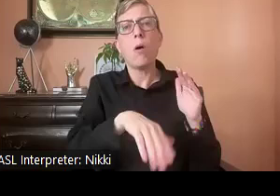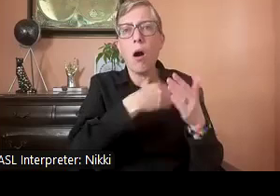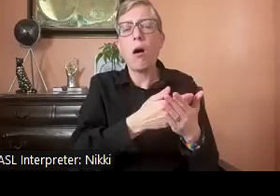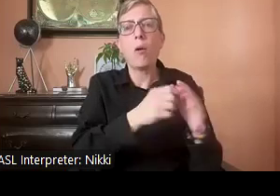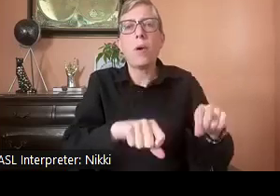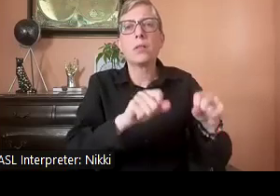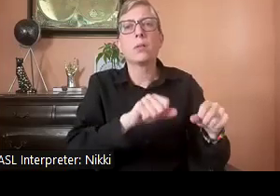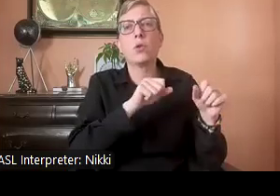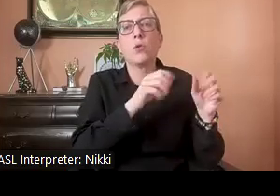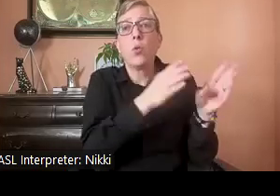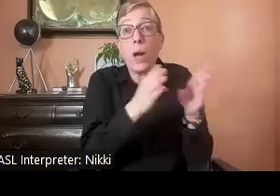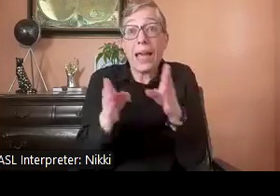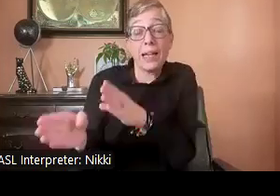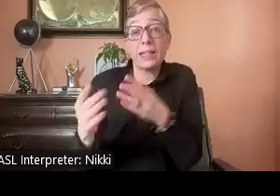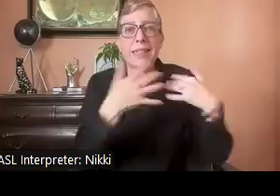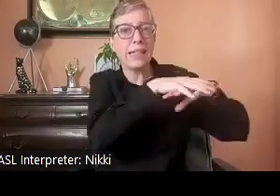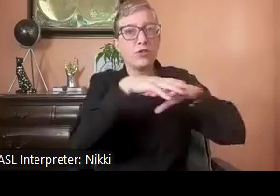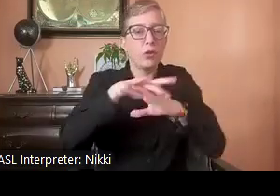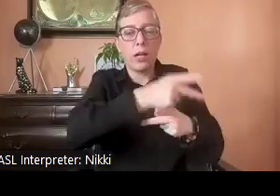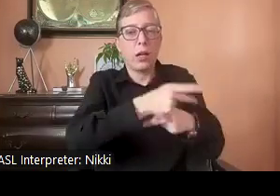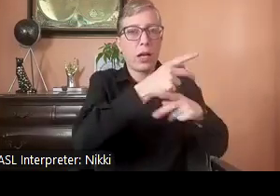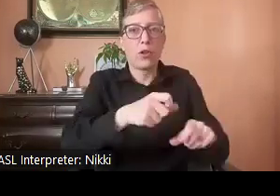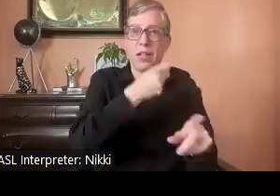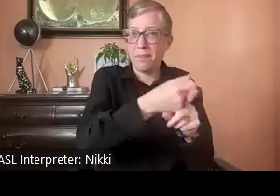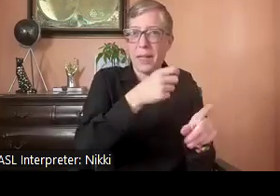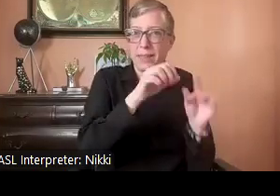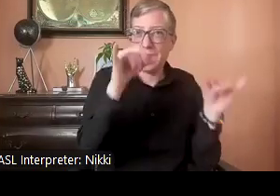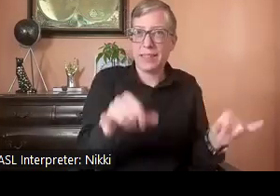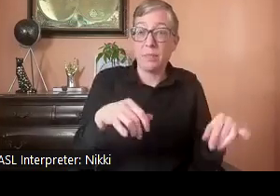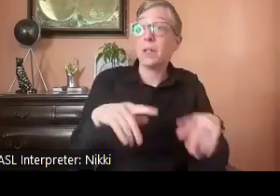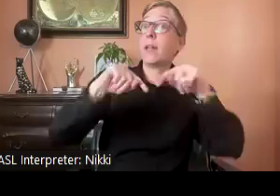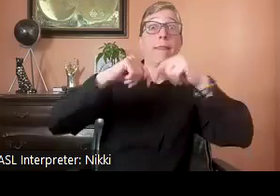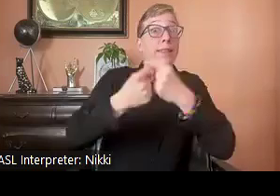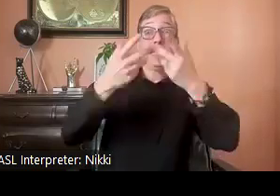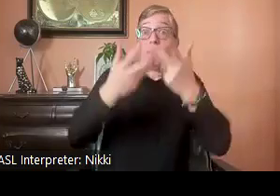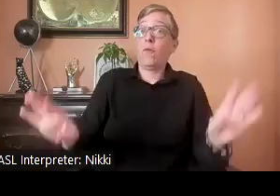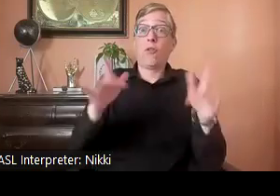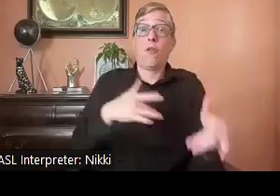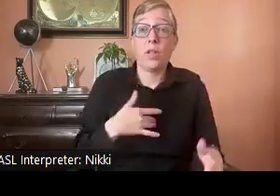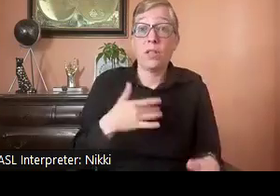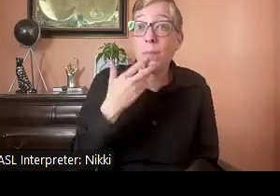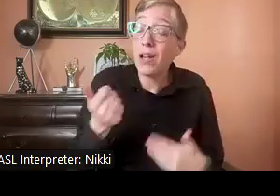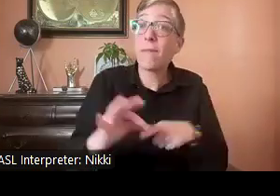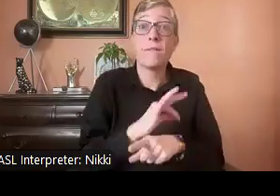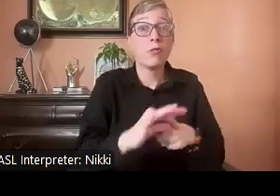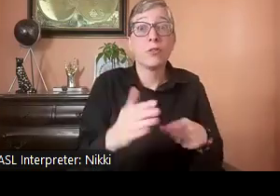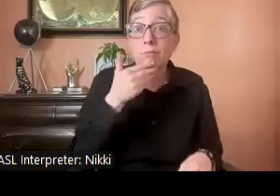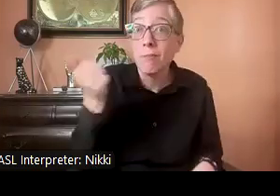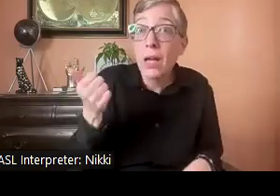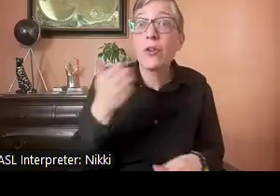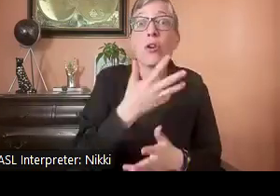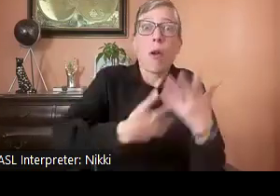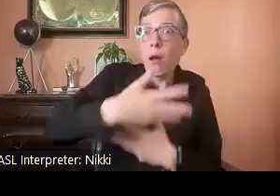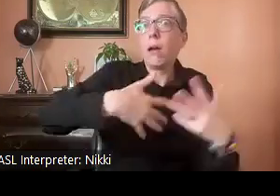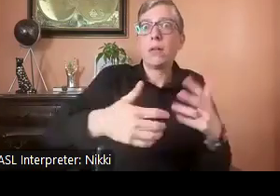the system, whether it's how the team feels better and functions better, the various ways